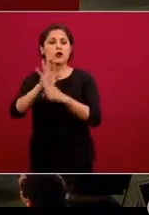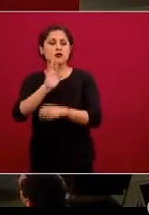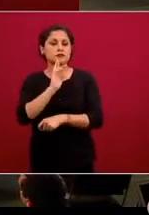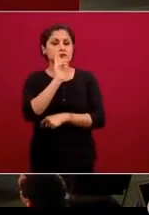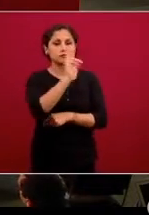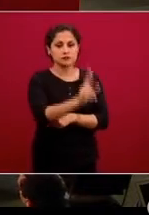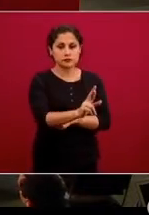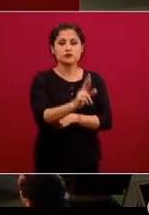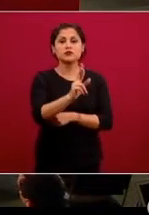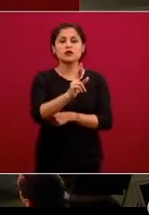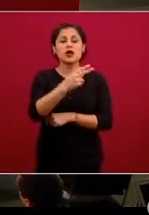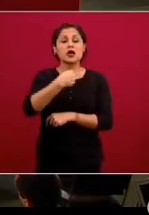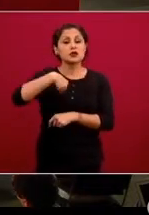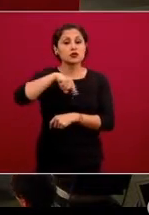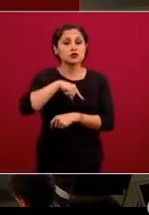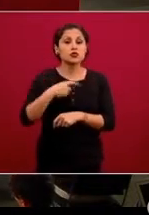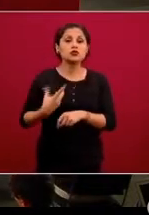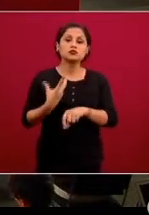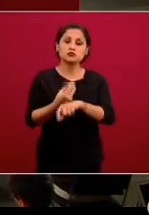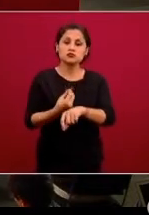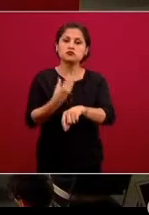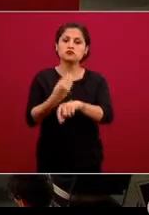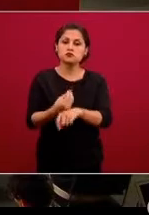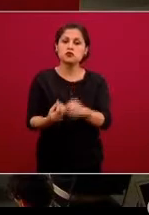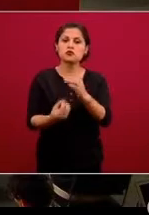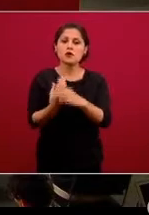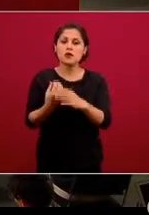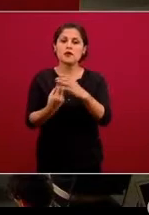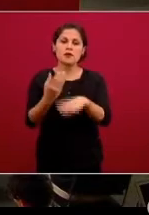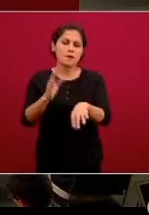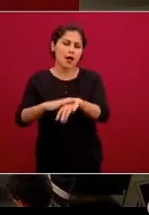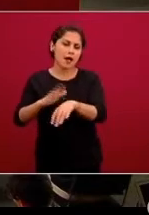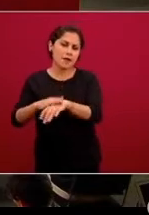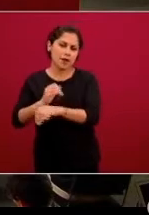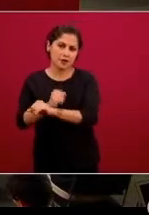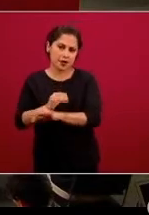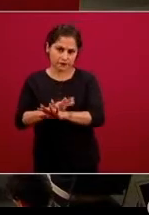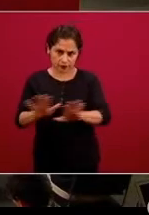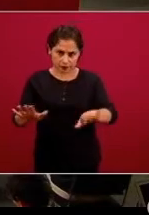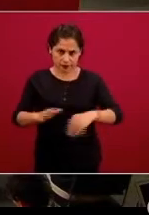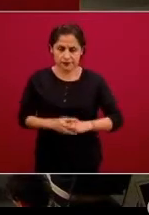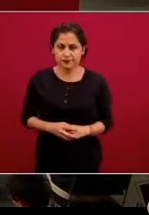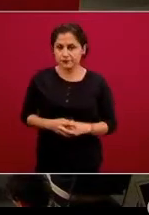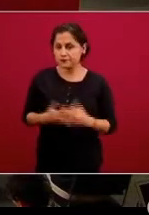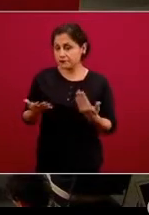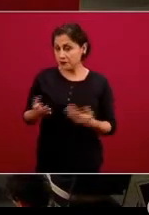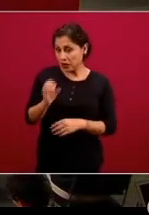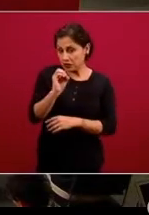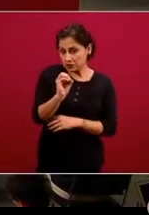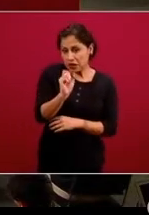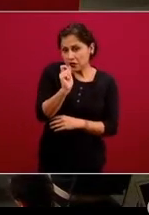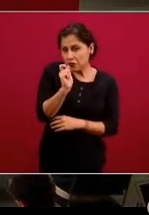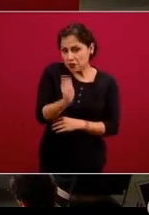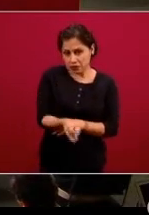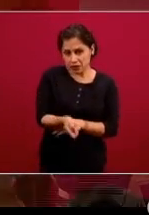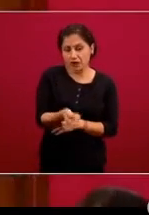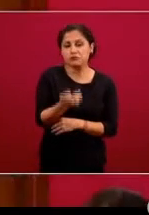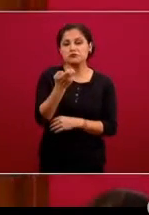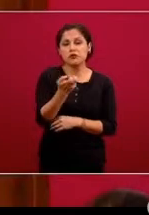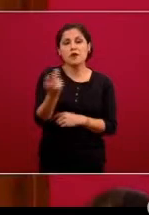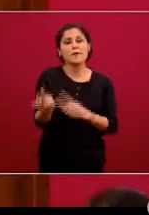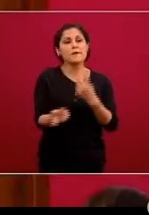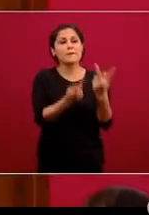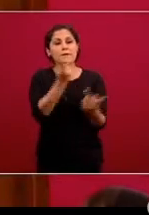option 0, this is a triage area where Susanna is going to ask